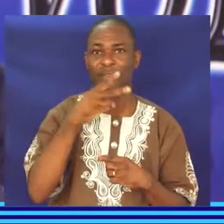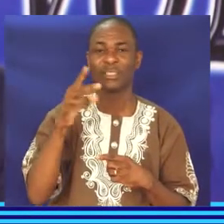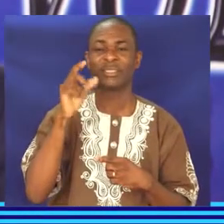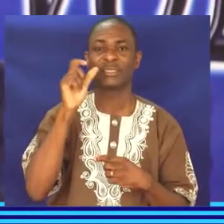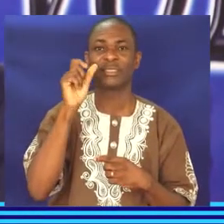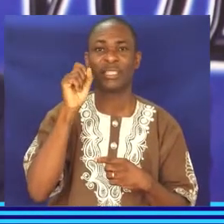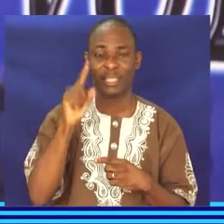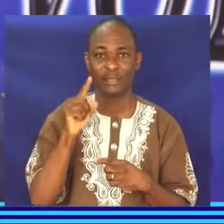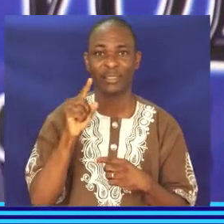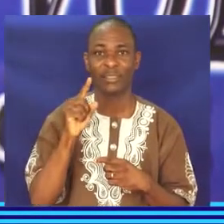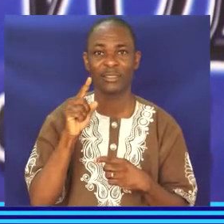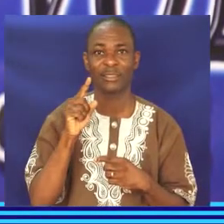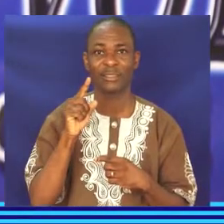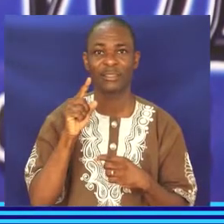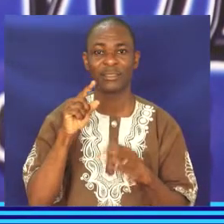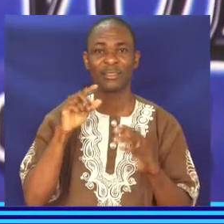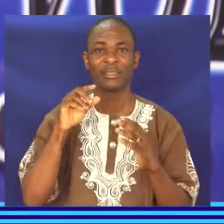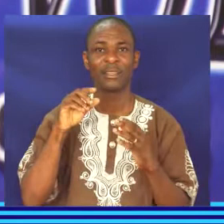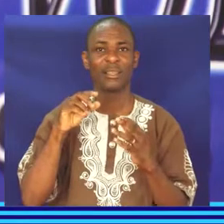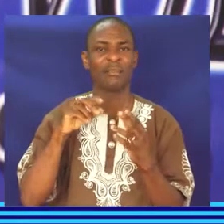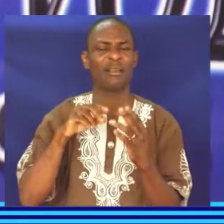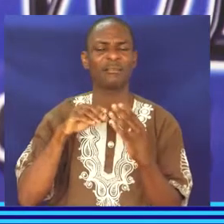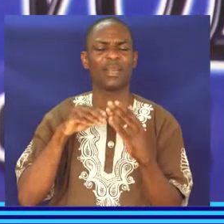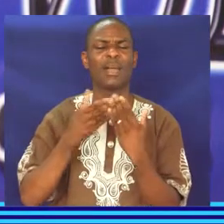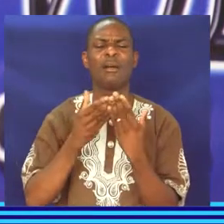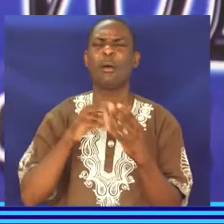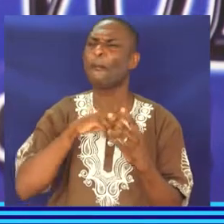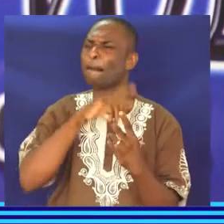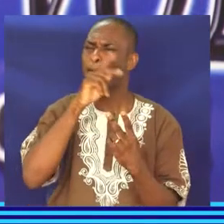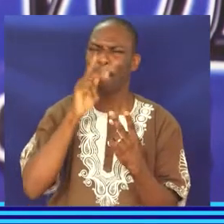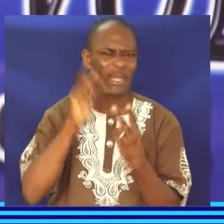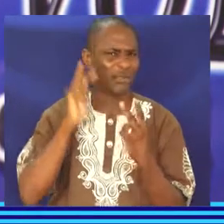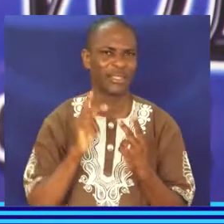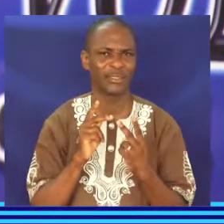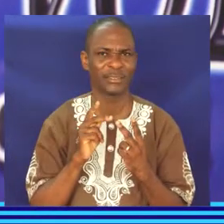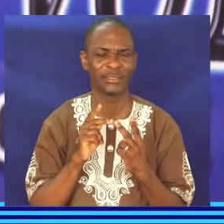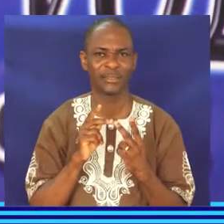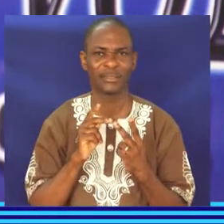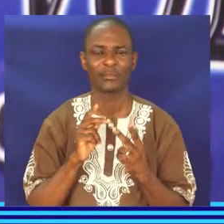Ecclesiastes 3 and verse number 11. How appropriate. Odofopa.